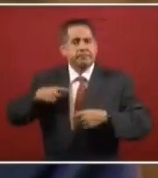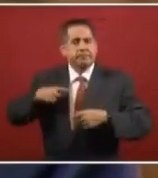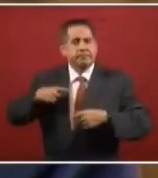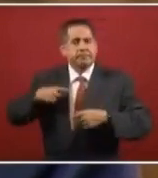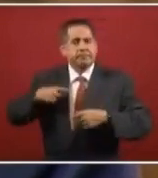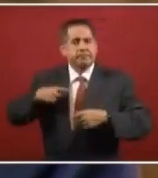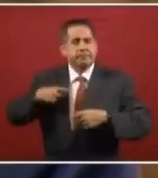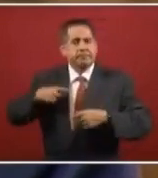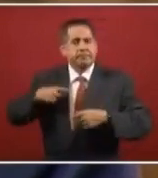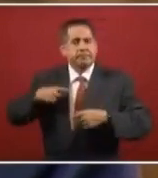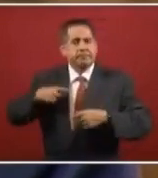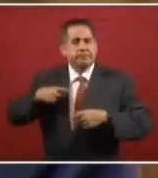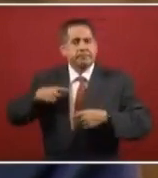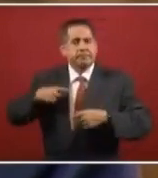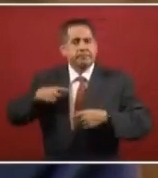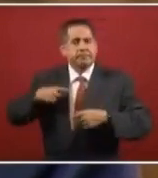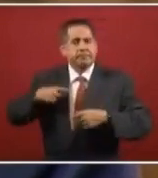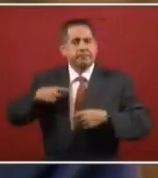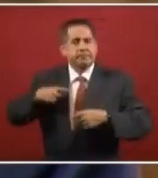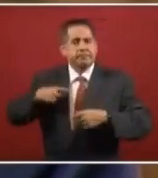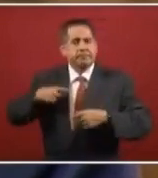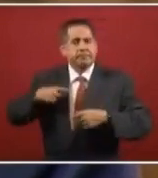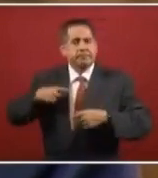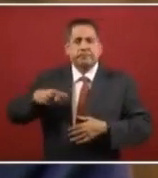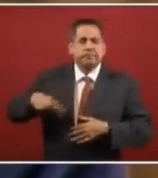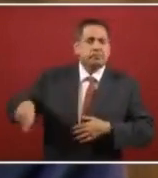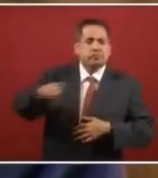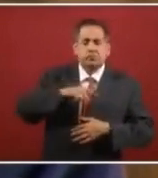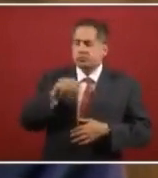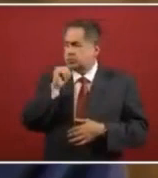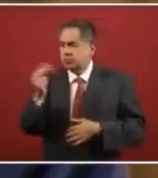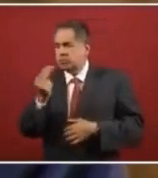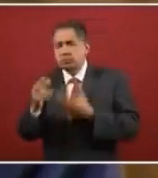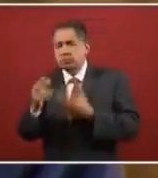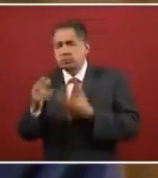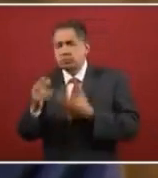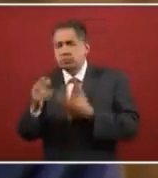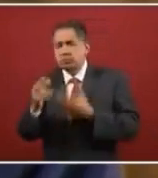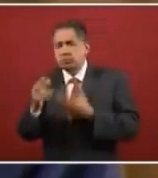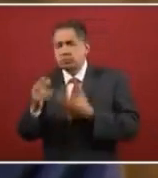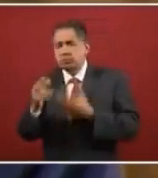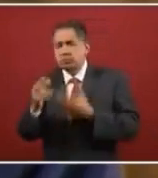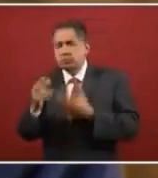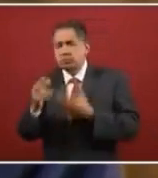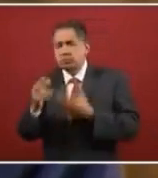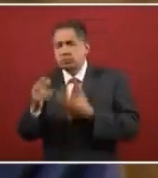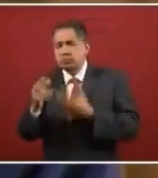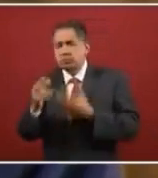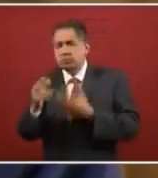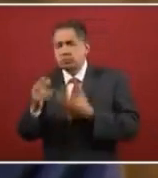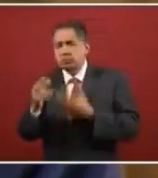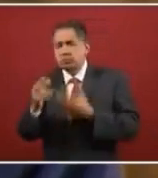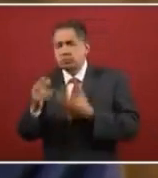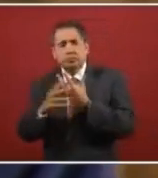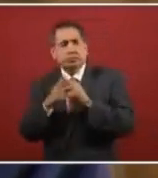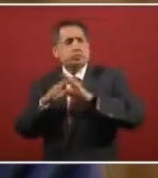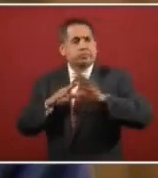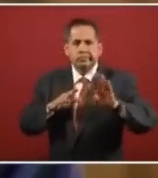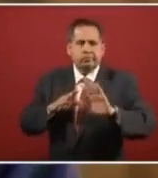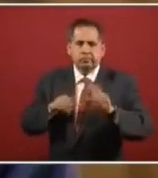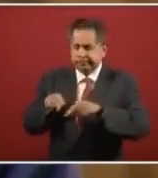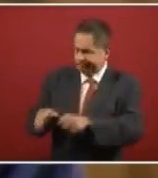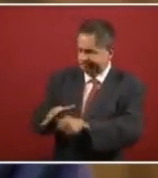that all the people are able to are able to work study